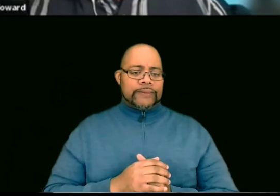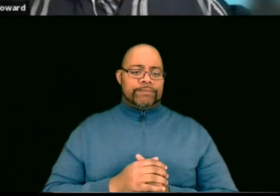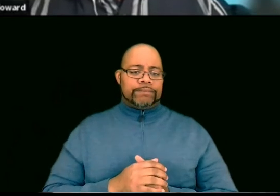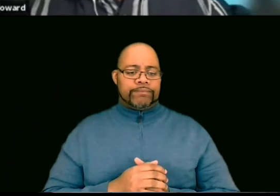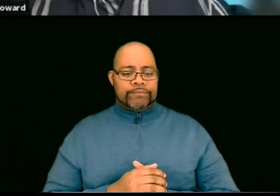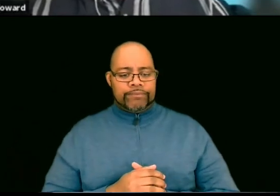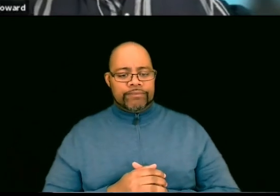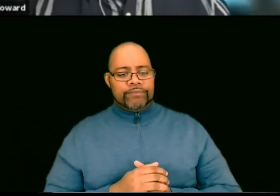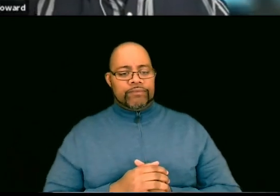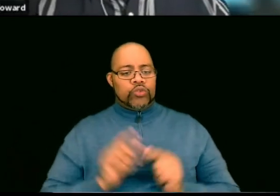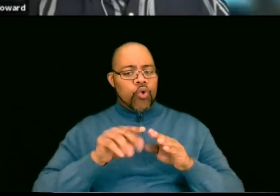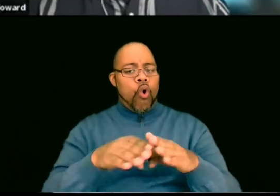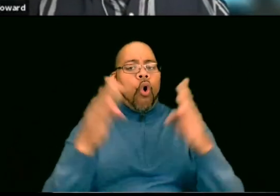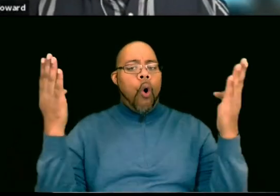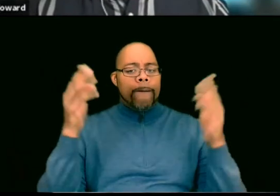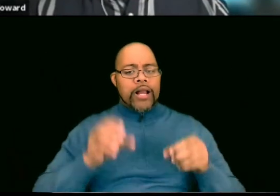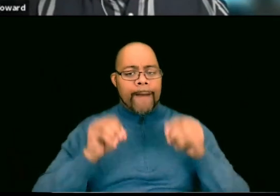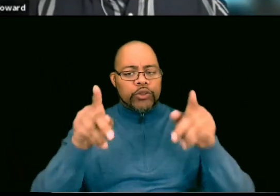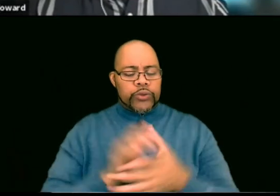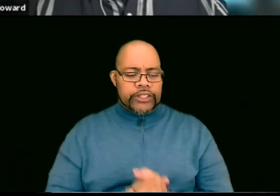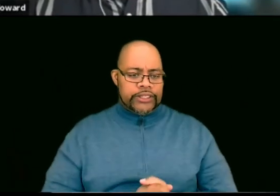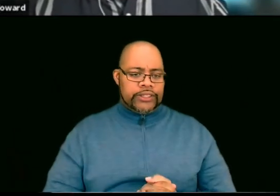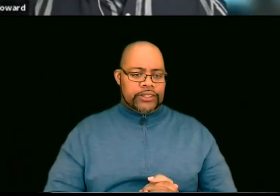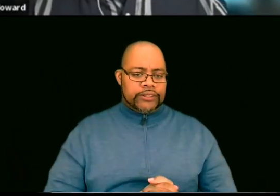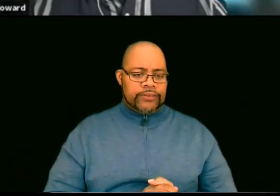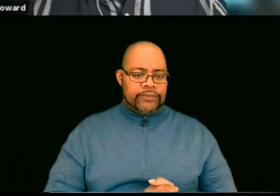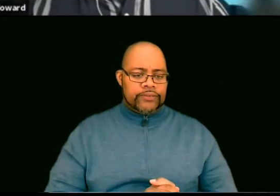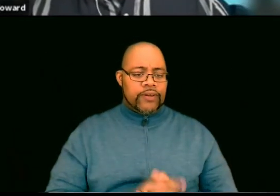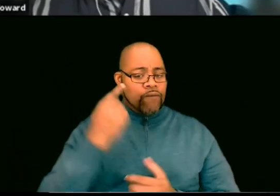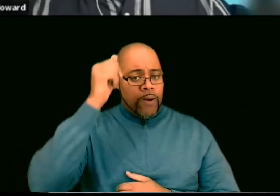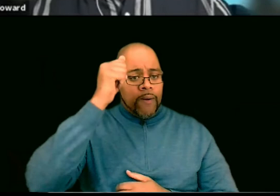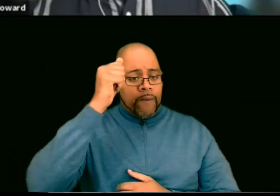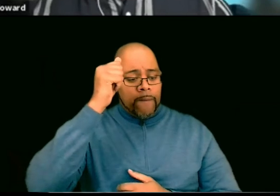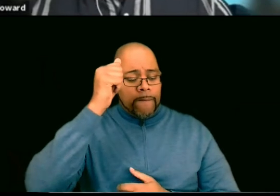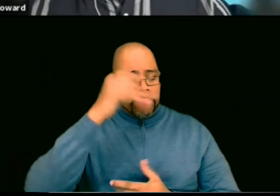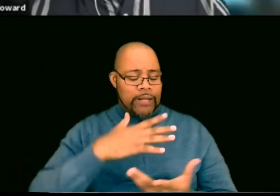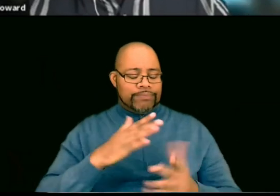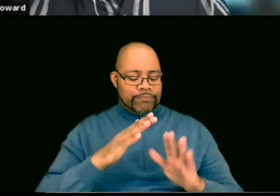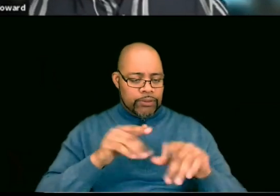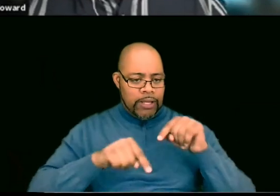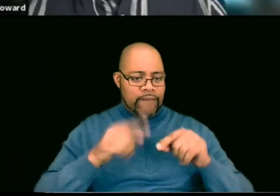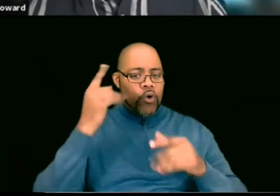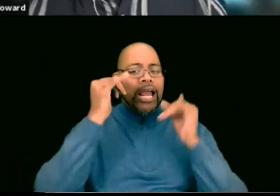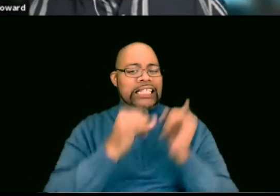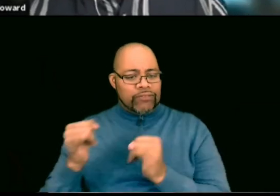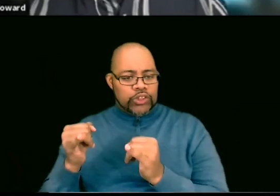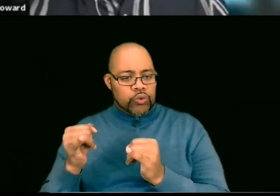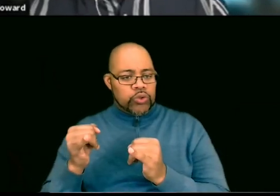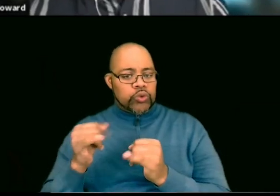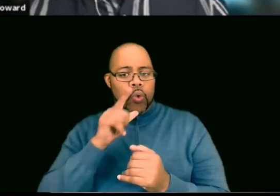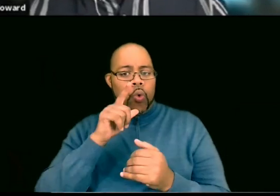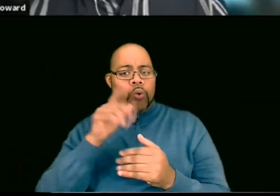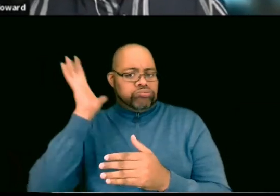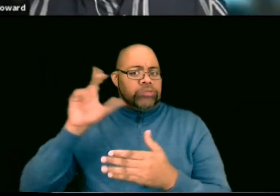passed to open doors for men, for